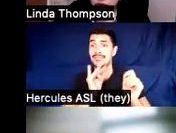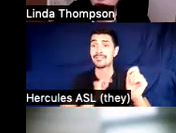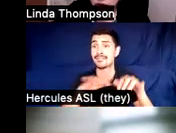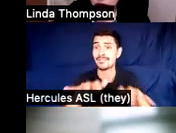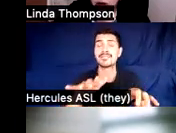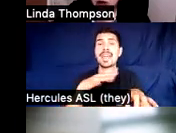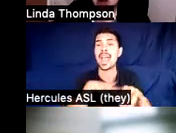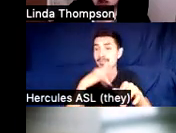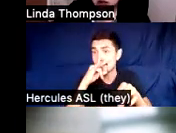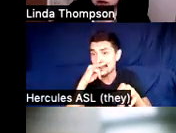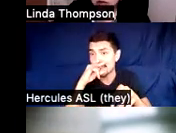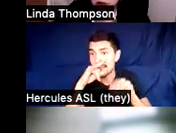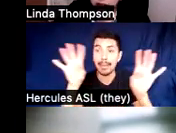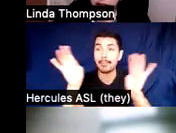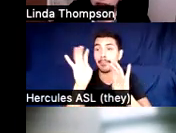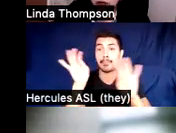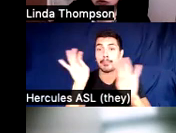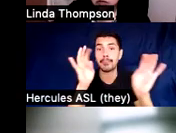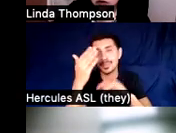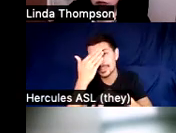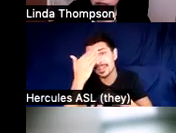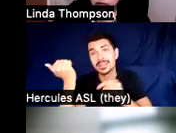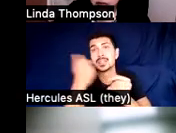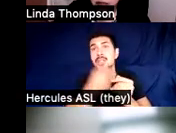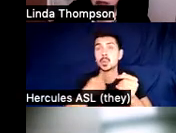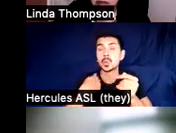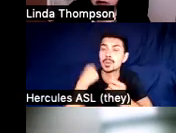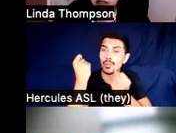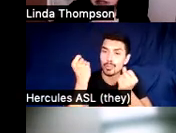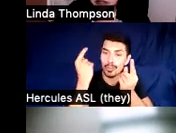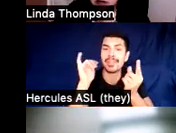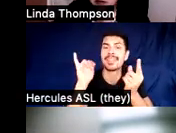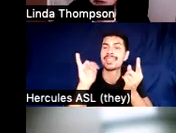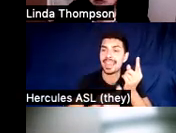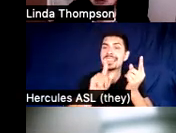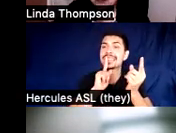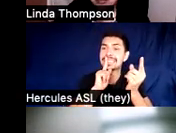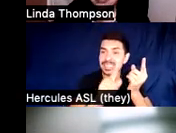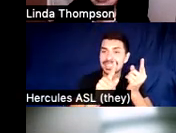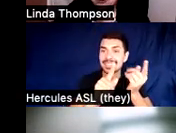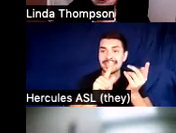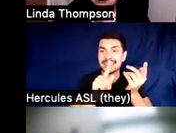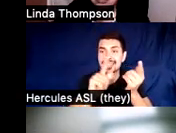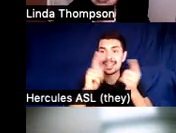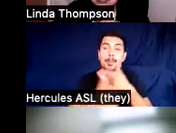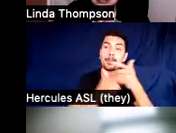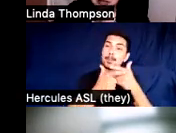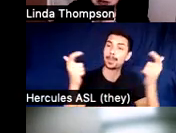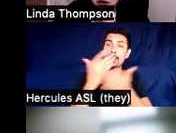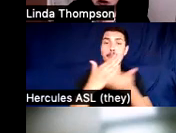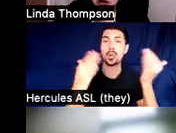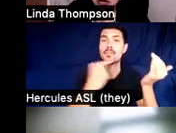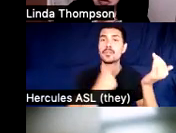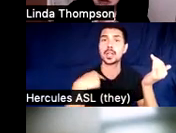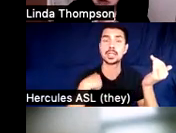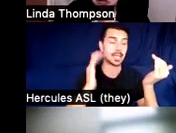their children because we understand that that is the biggest part of us in